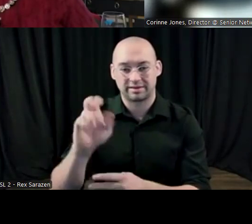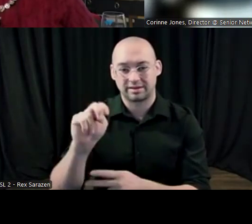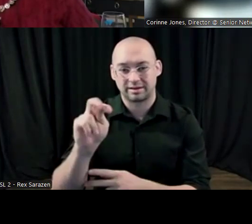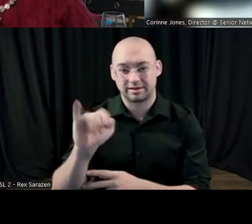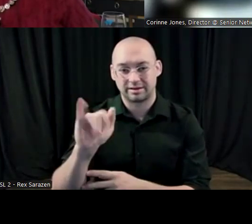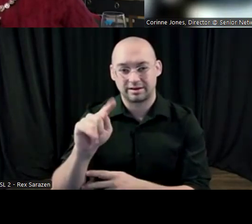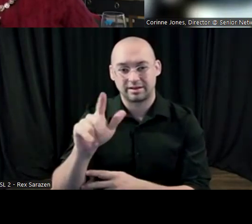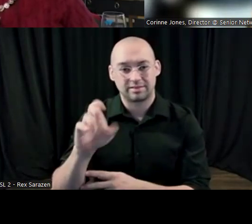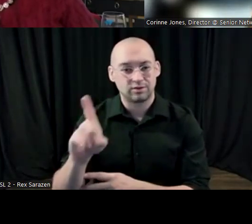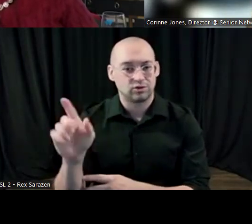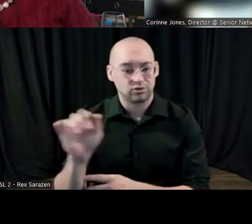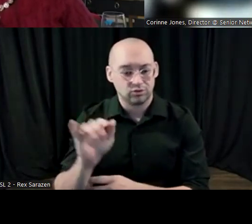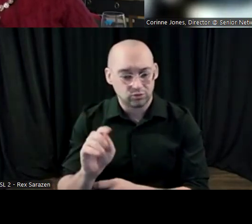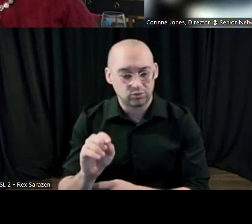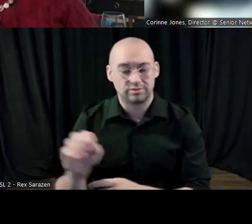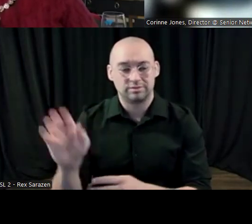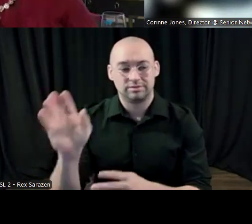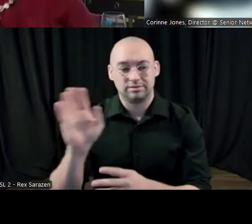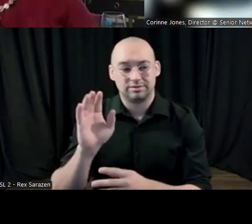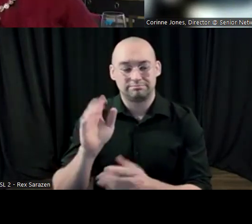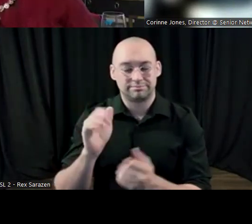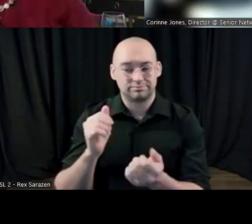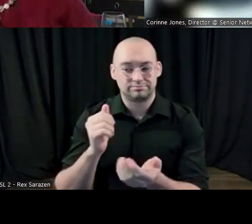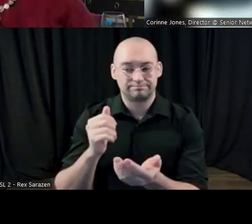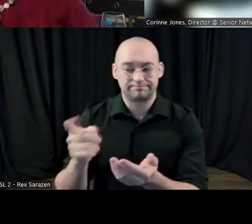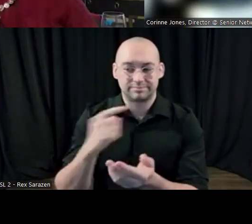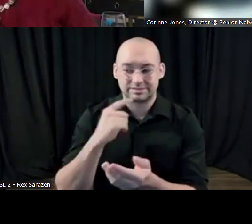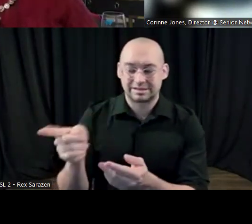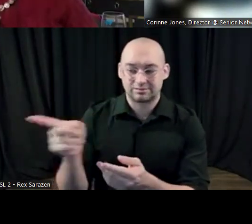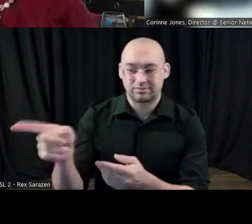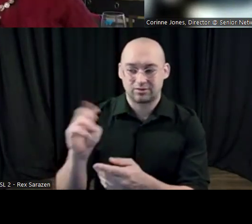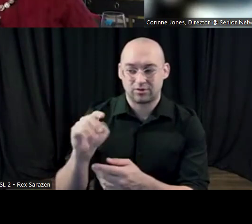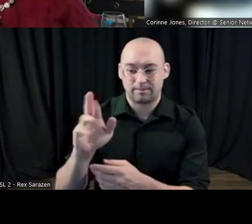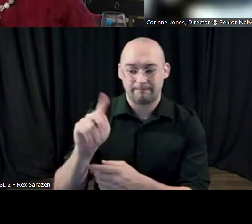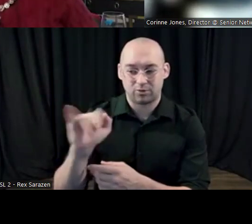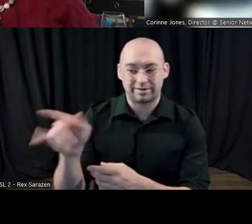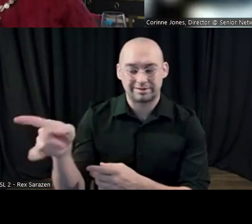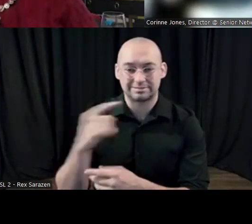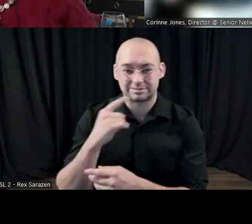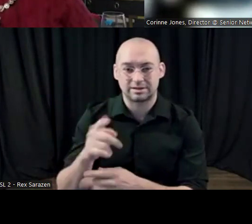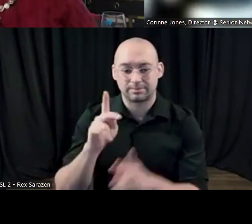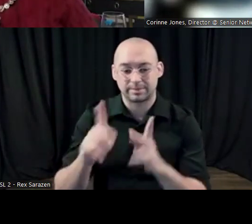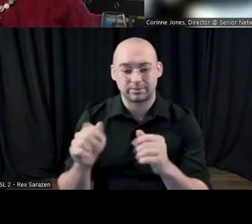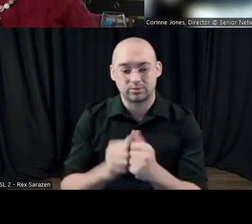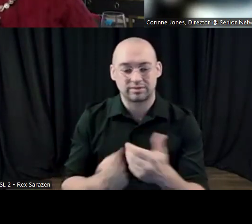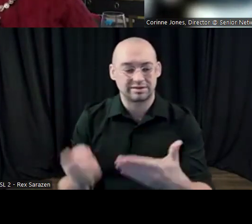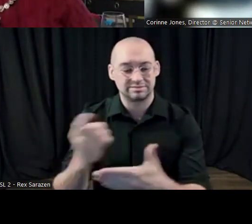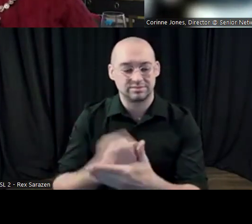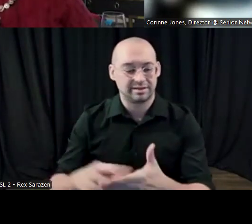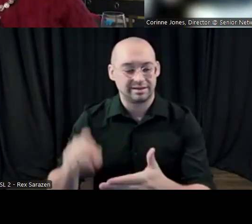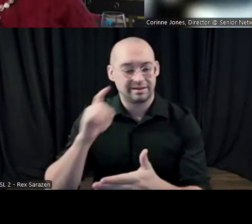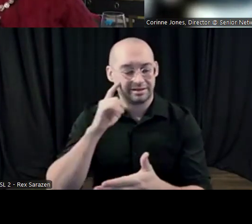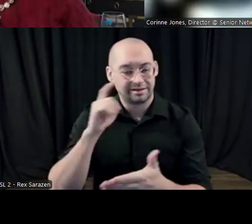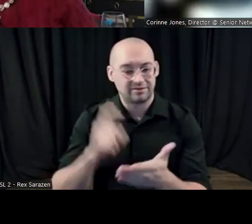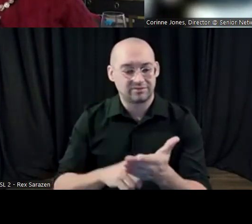would also echo what Marty says. I would like to see when it says people with disabilities, really identify people